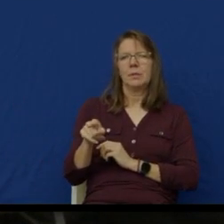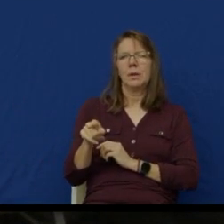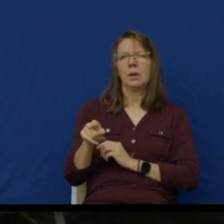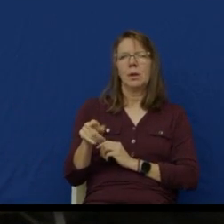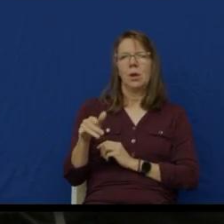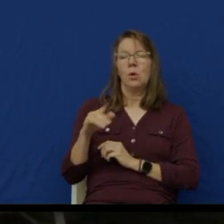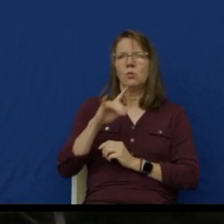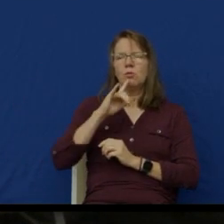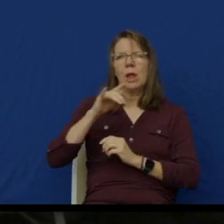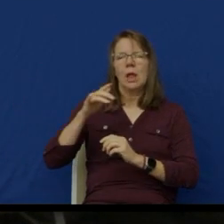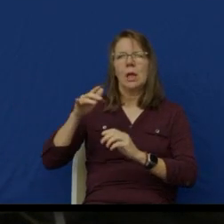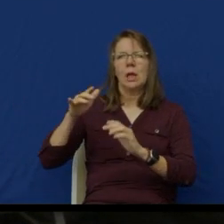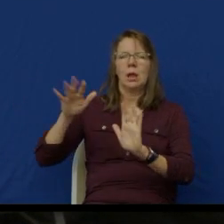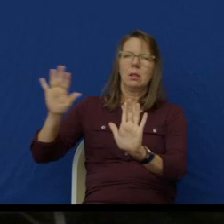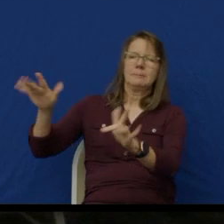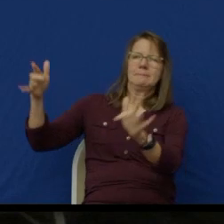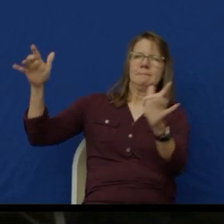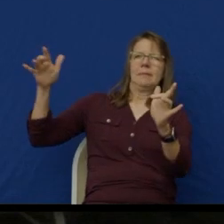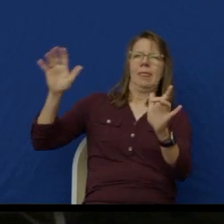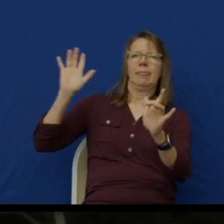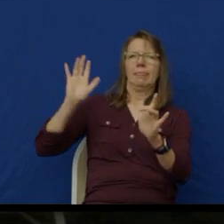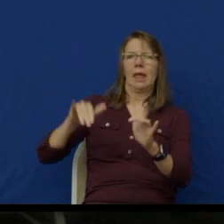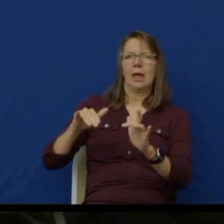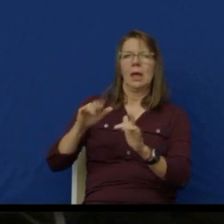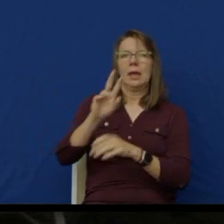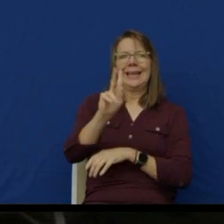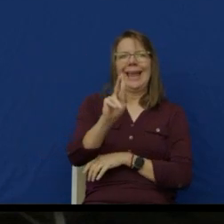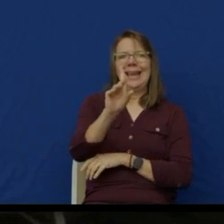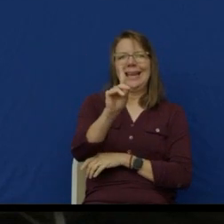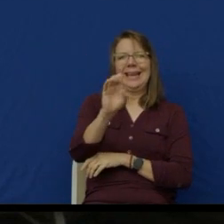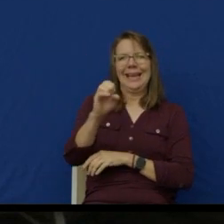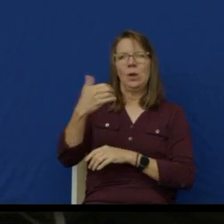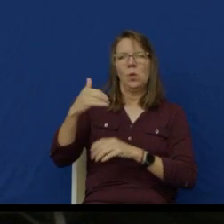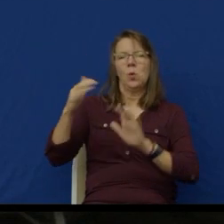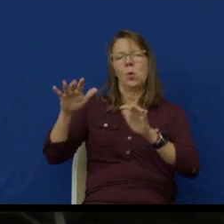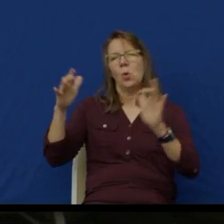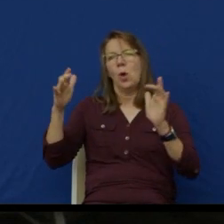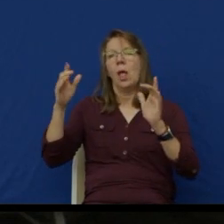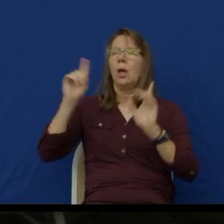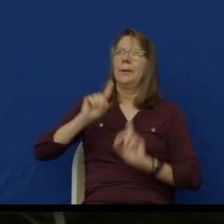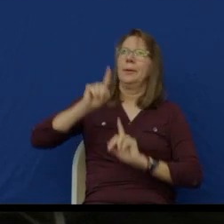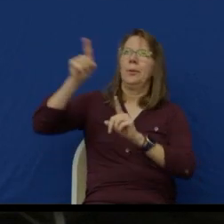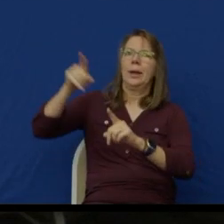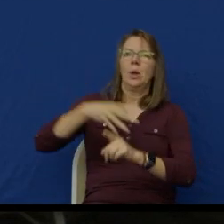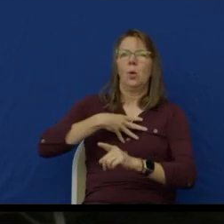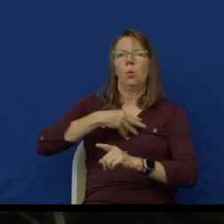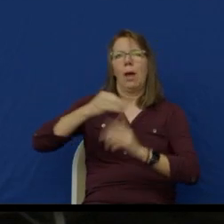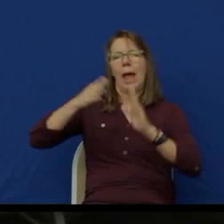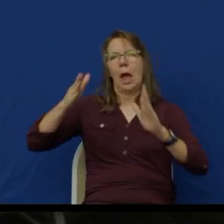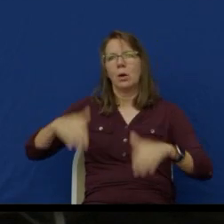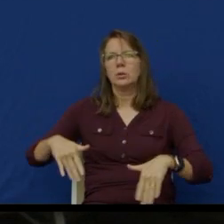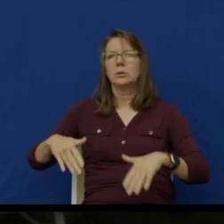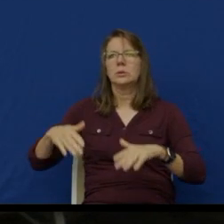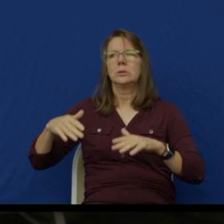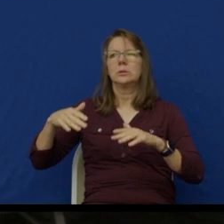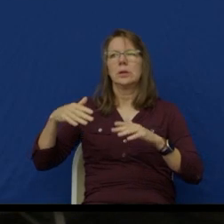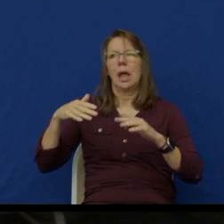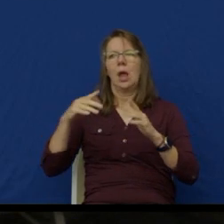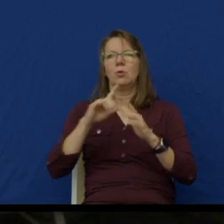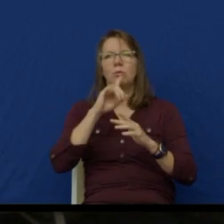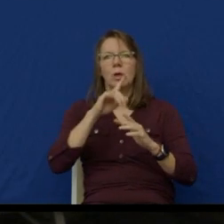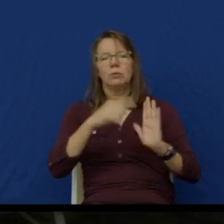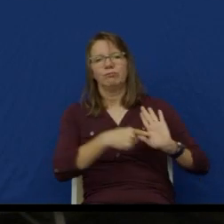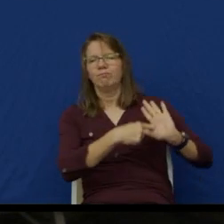and the communications team when she was at the White House being honored as Kentucky's National Teacher of the Year. And in fact, she shared the book